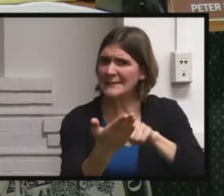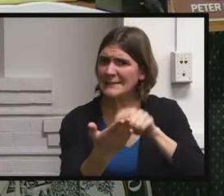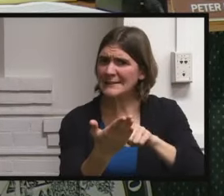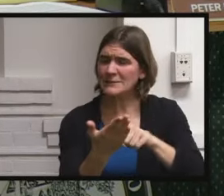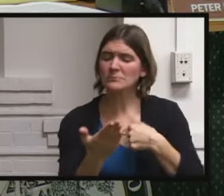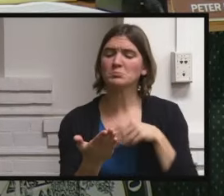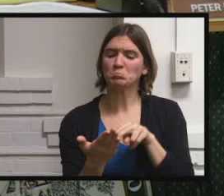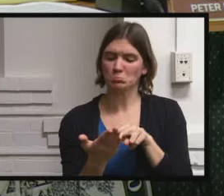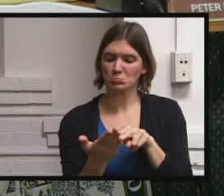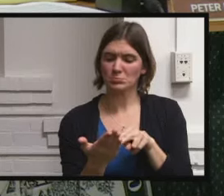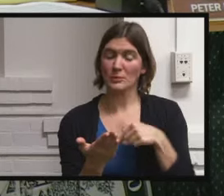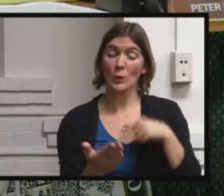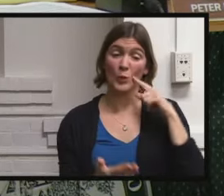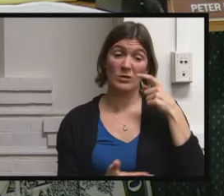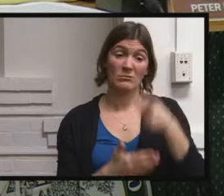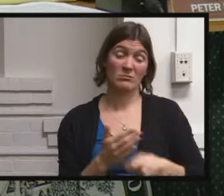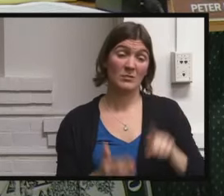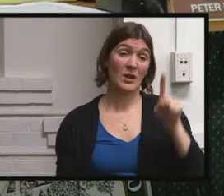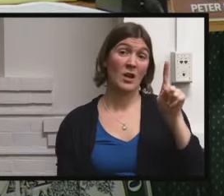our assessment at